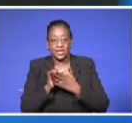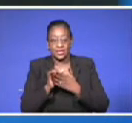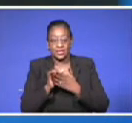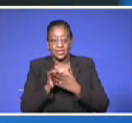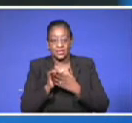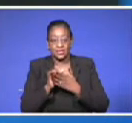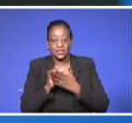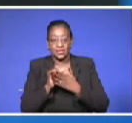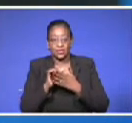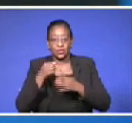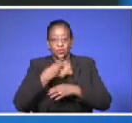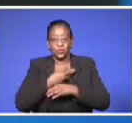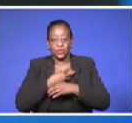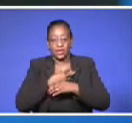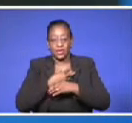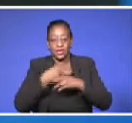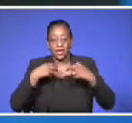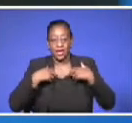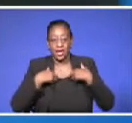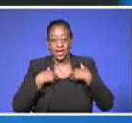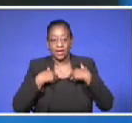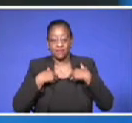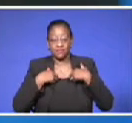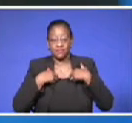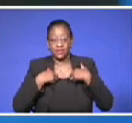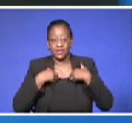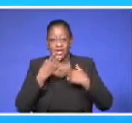reported that may help to